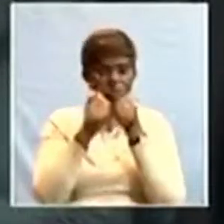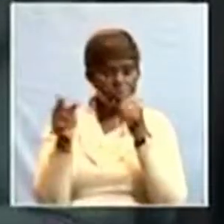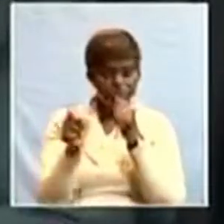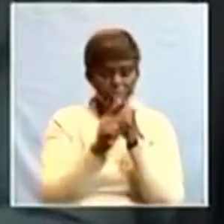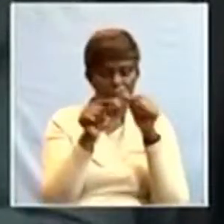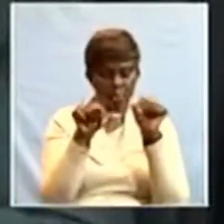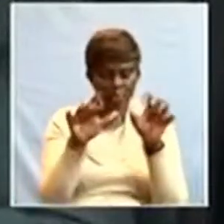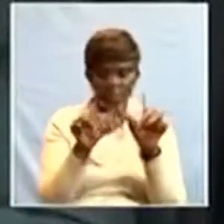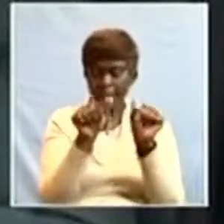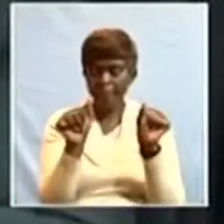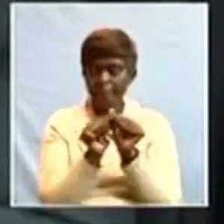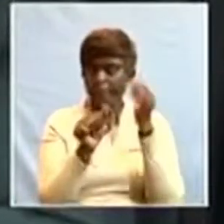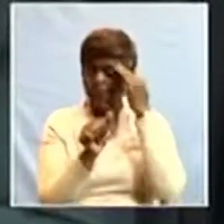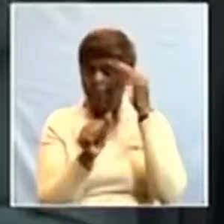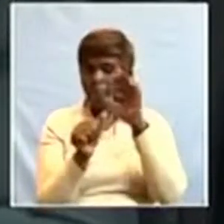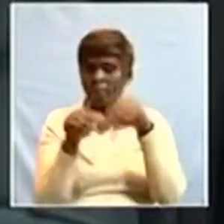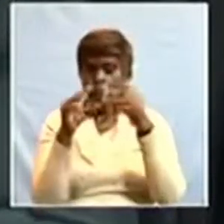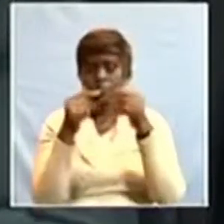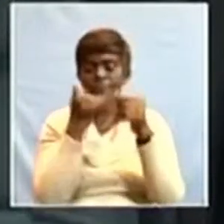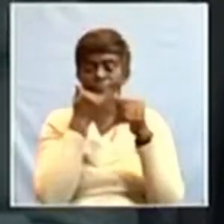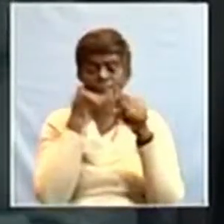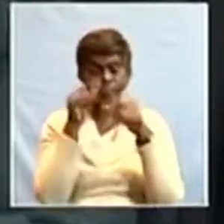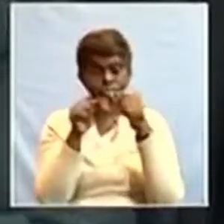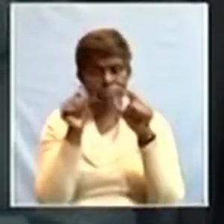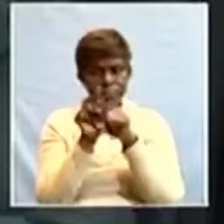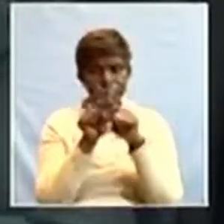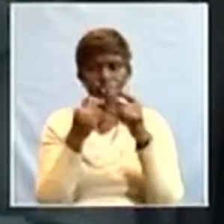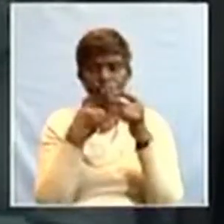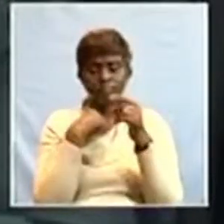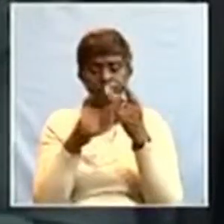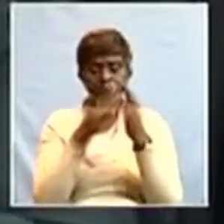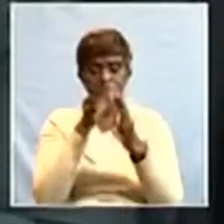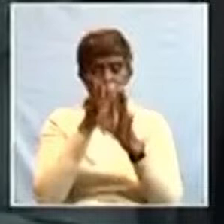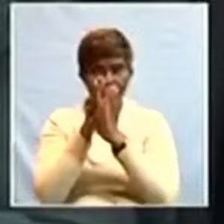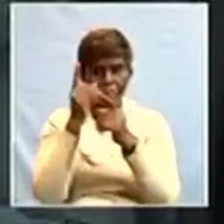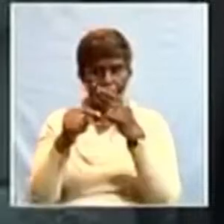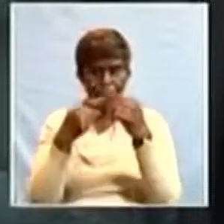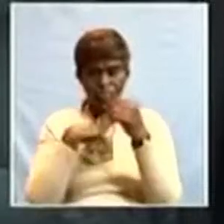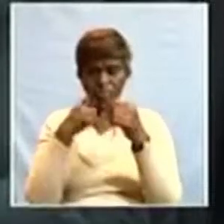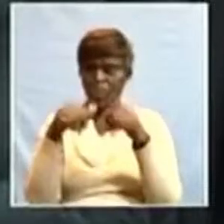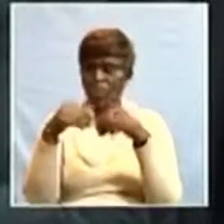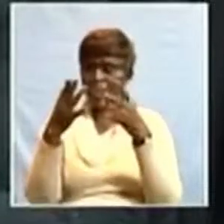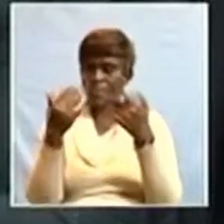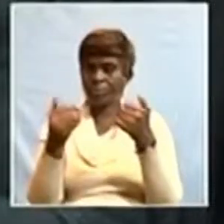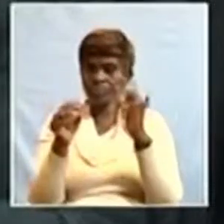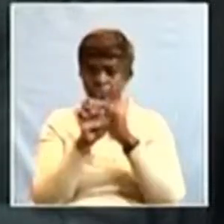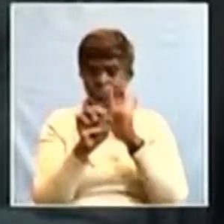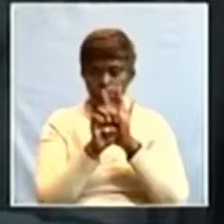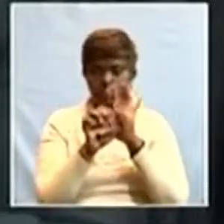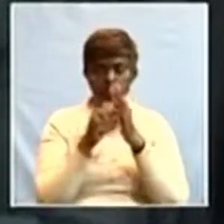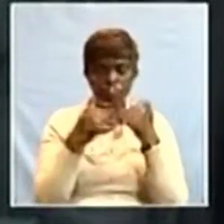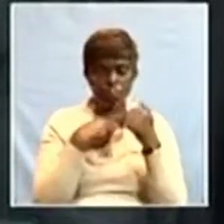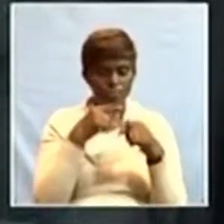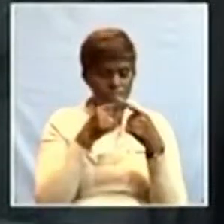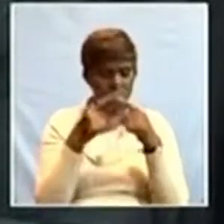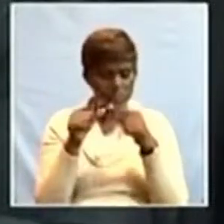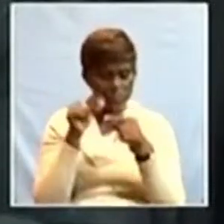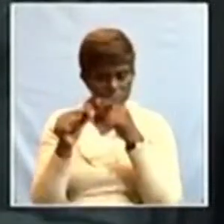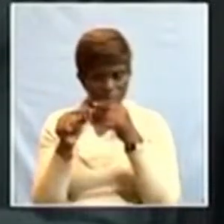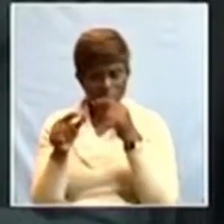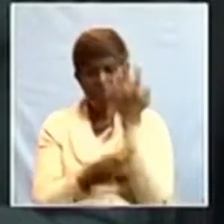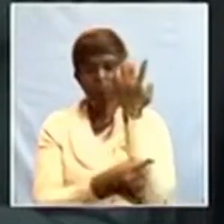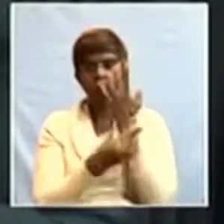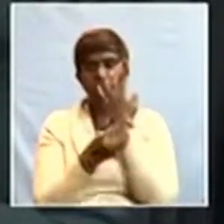Auditor General to know that they supplied wrong seed, there was a point of reference. There's what they're referring to. There's this variety which is already